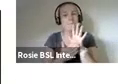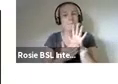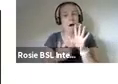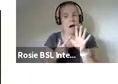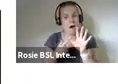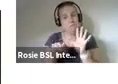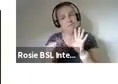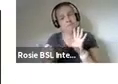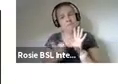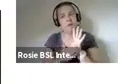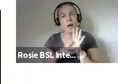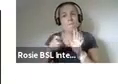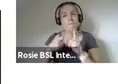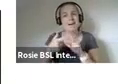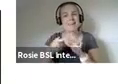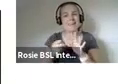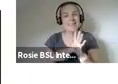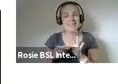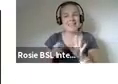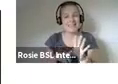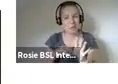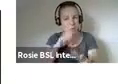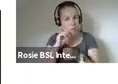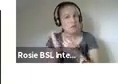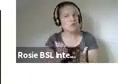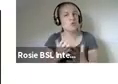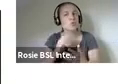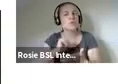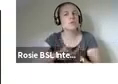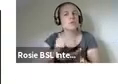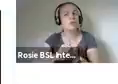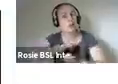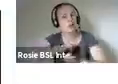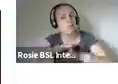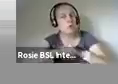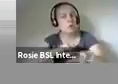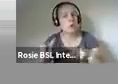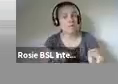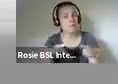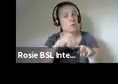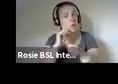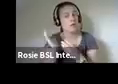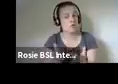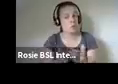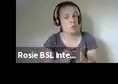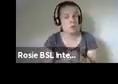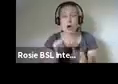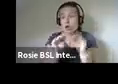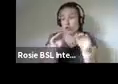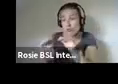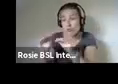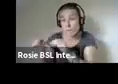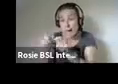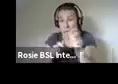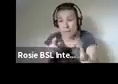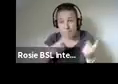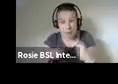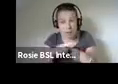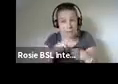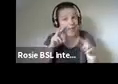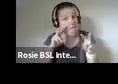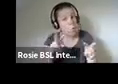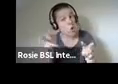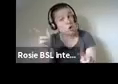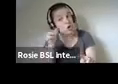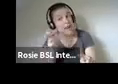introduce our promotional video. And a quick reminder for those who are watching and